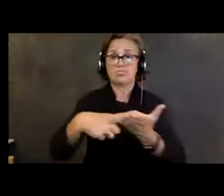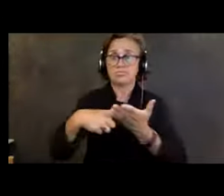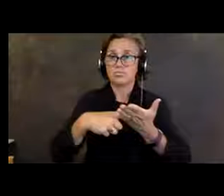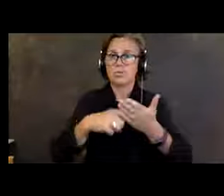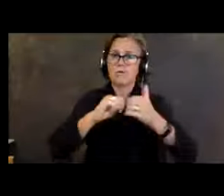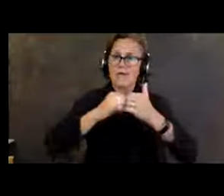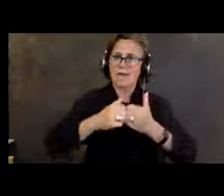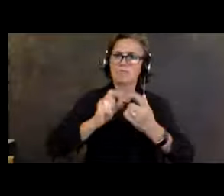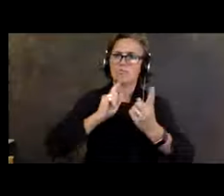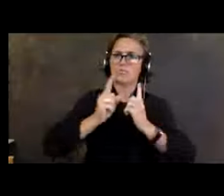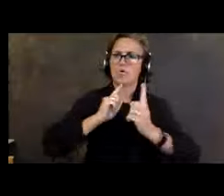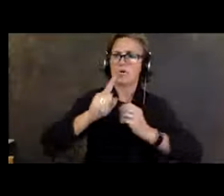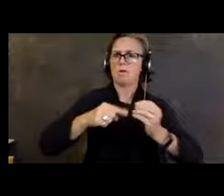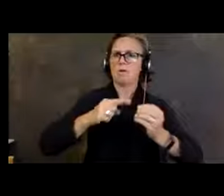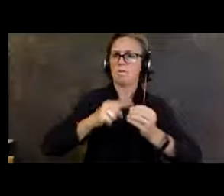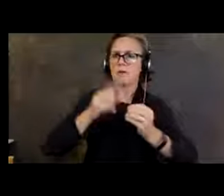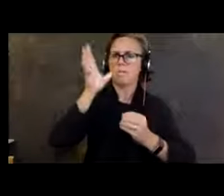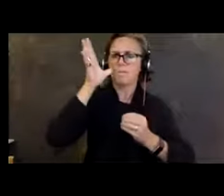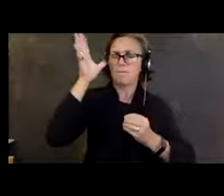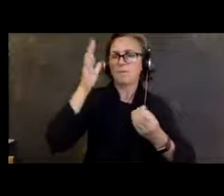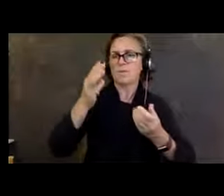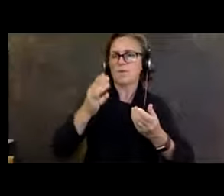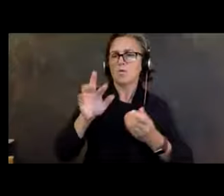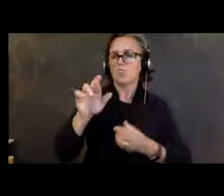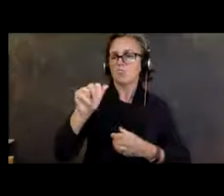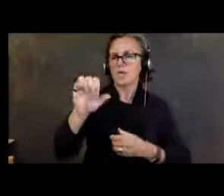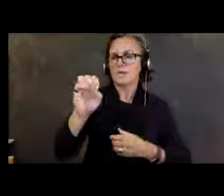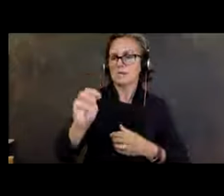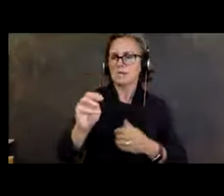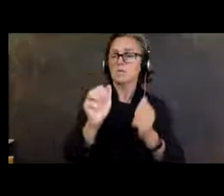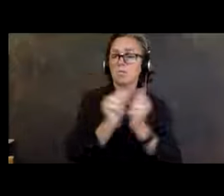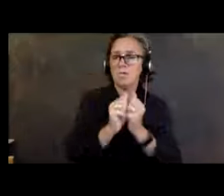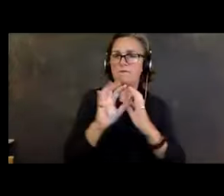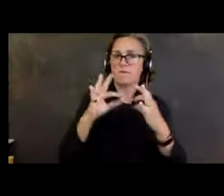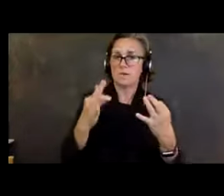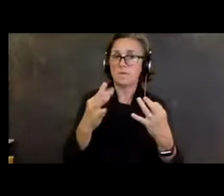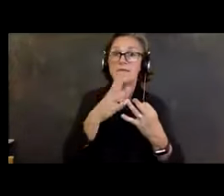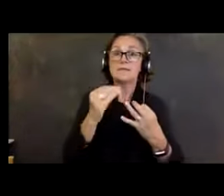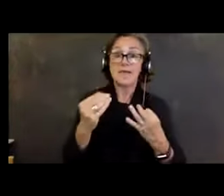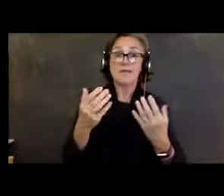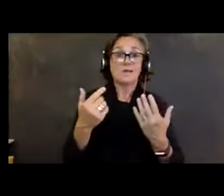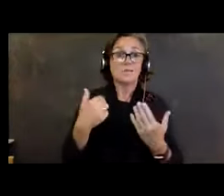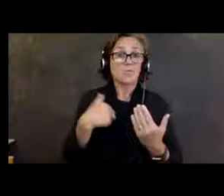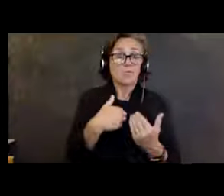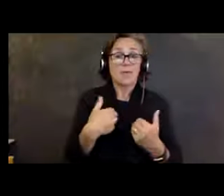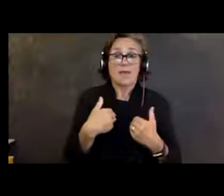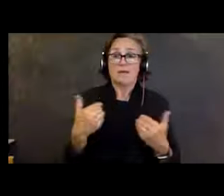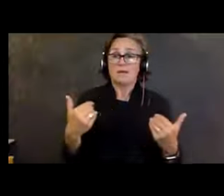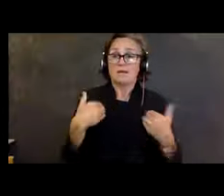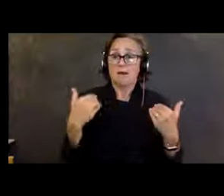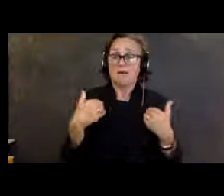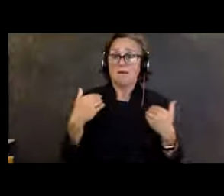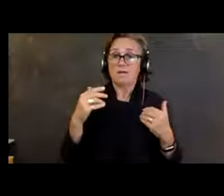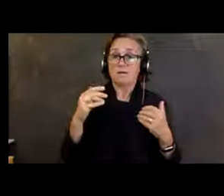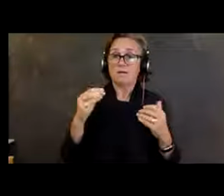parents. We also have young families and adults who are bringing their children to protest so